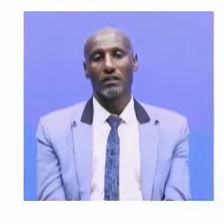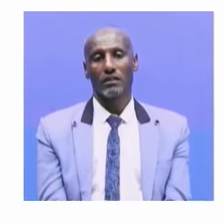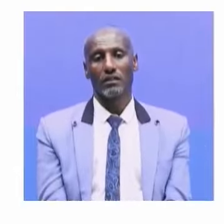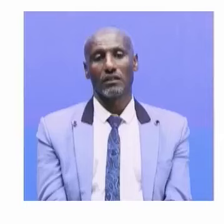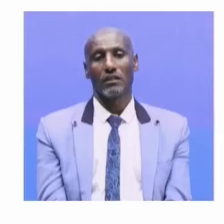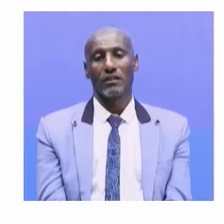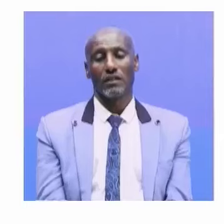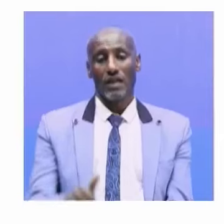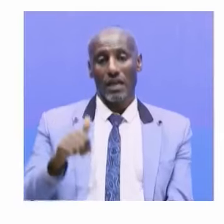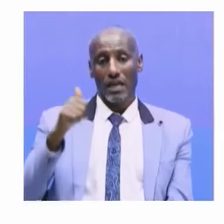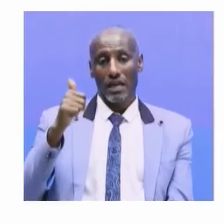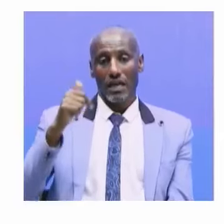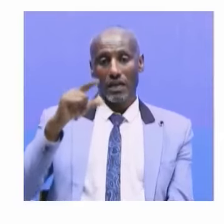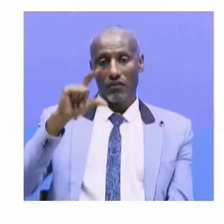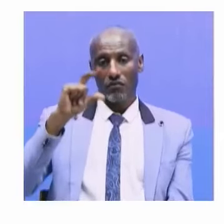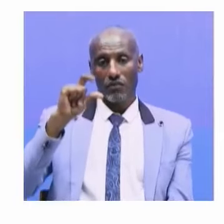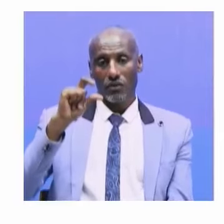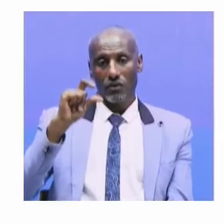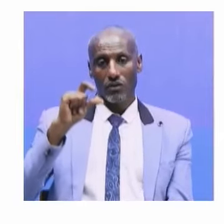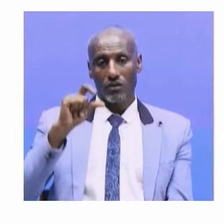a few